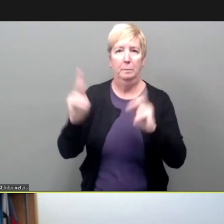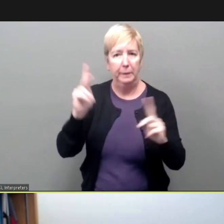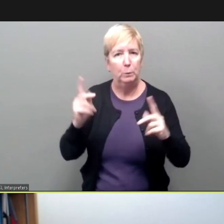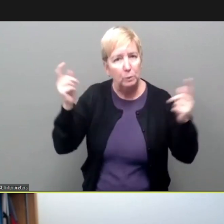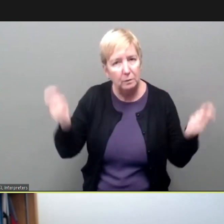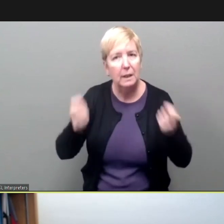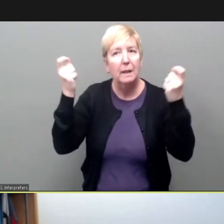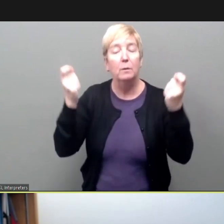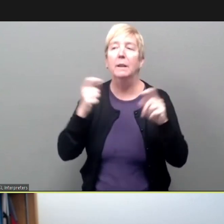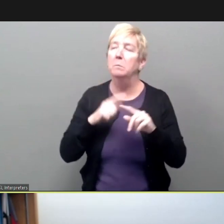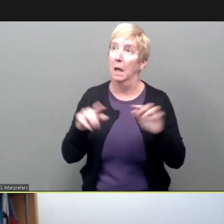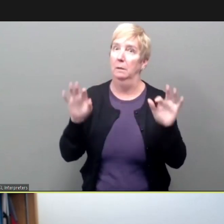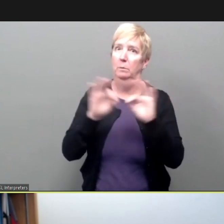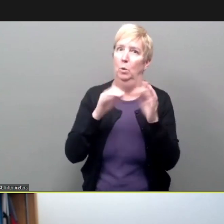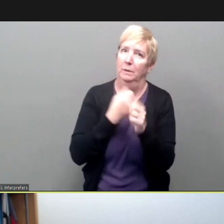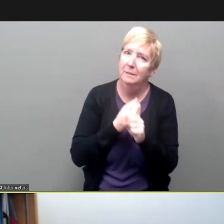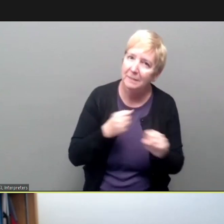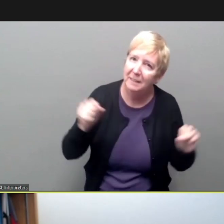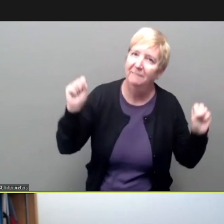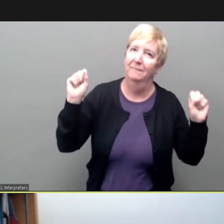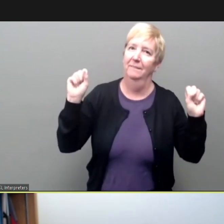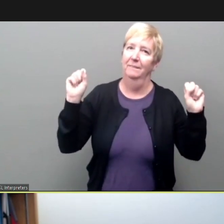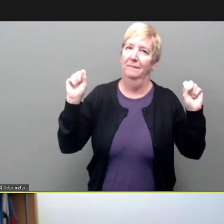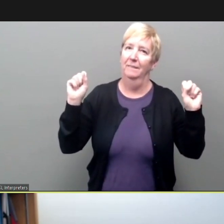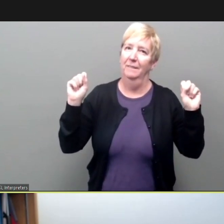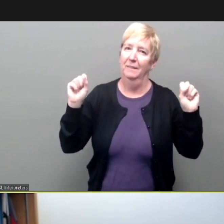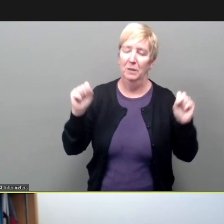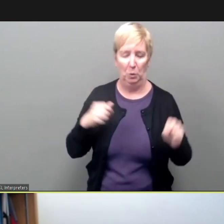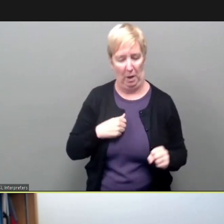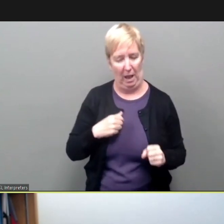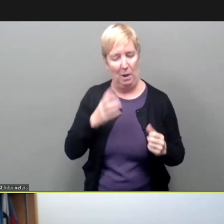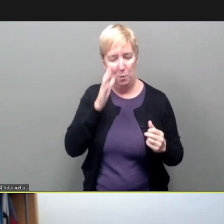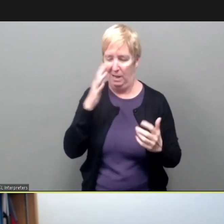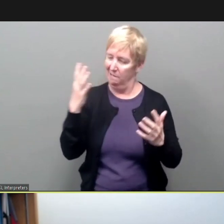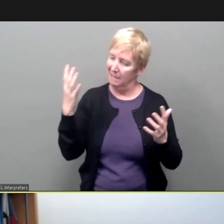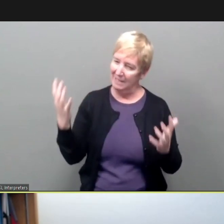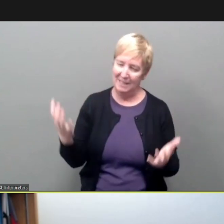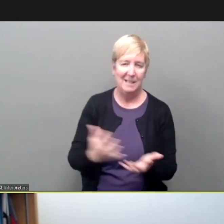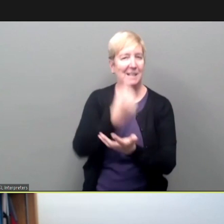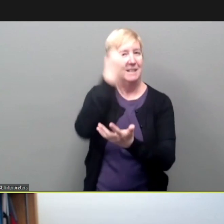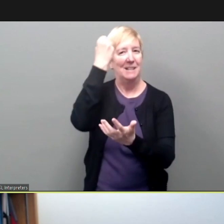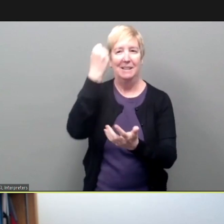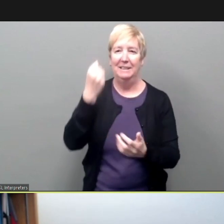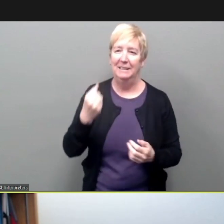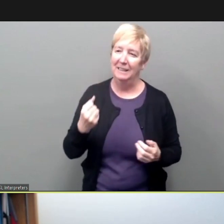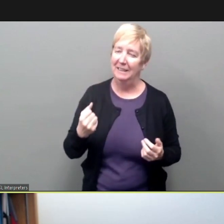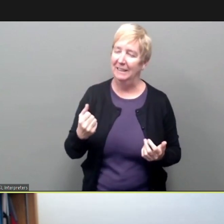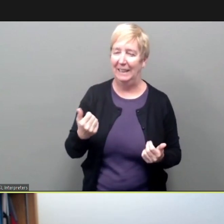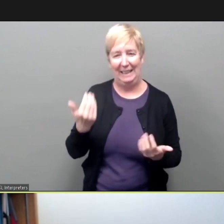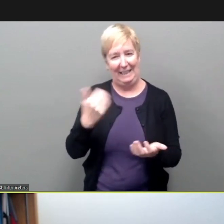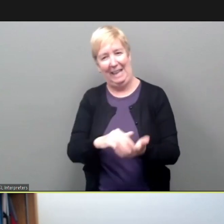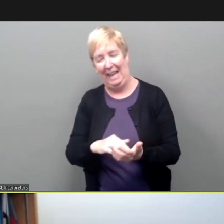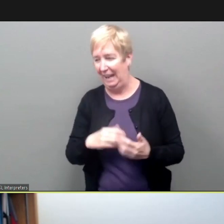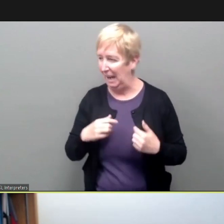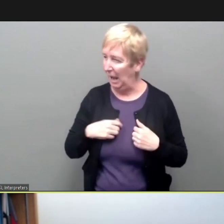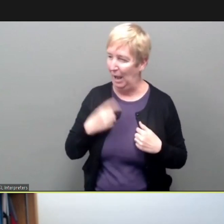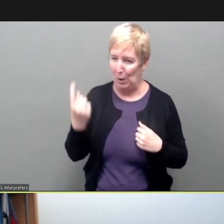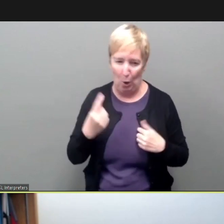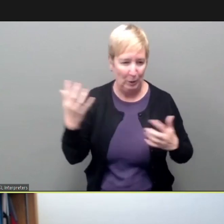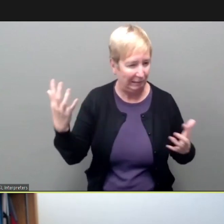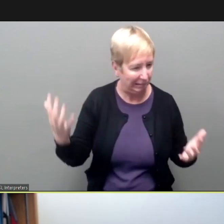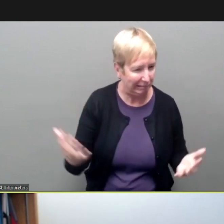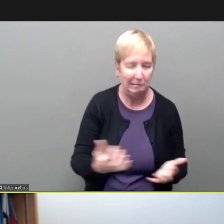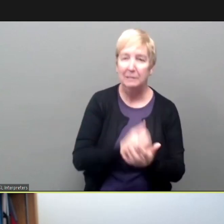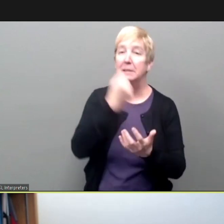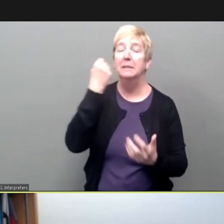celebrate safely. And so I'm just going to take this opportunity, because I take every opportunity I can, to say the number one